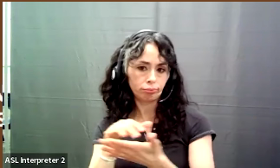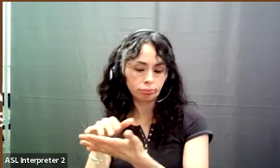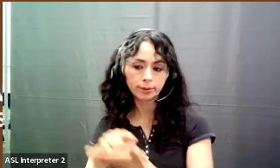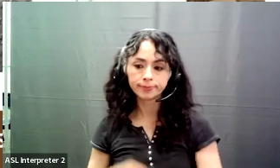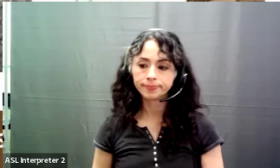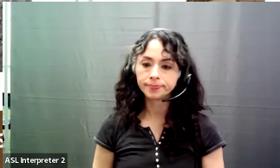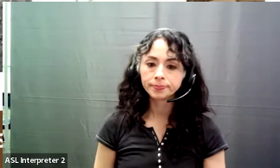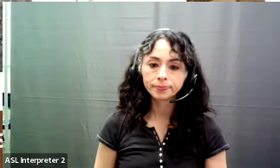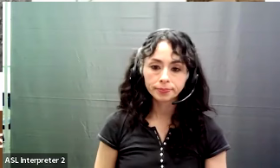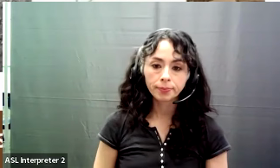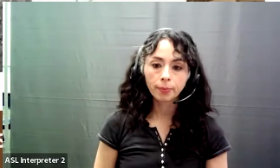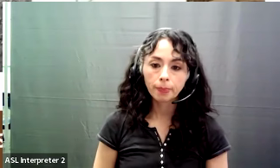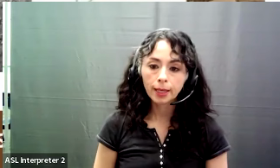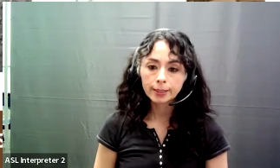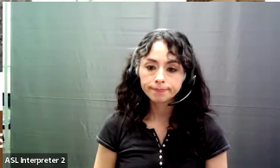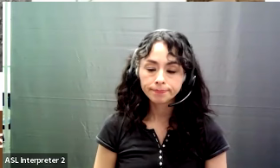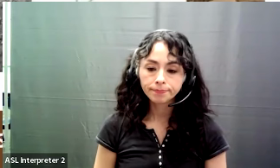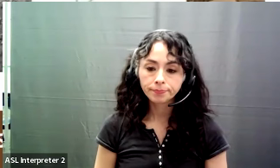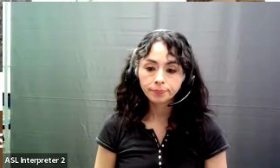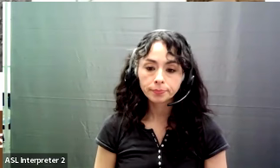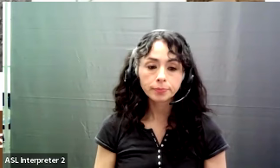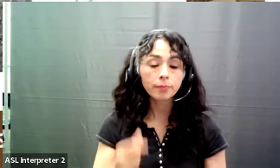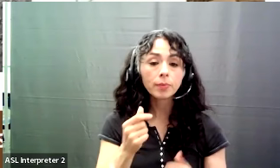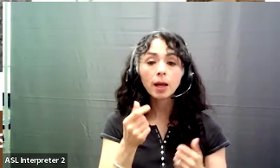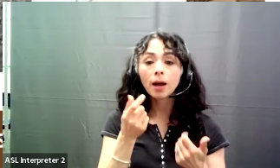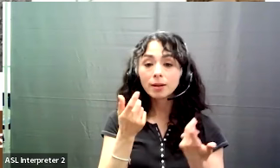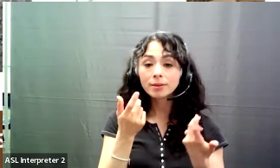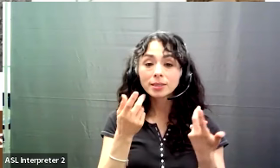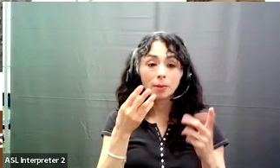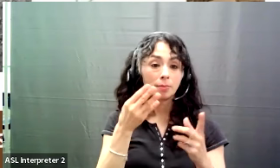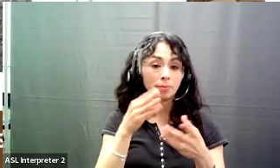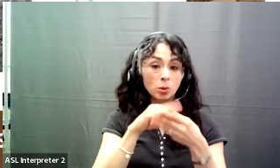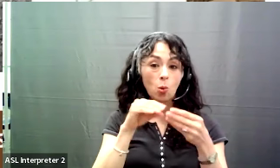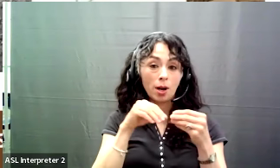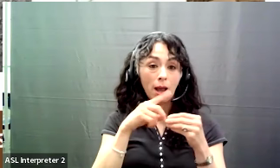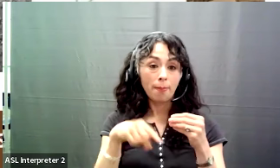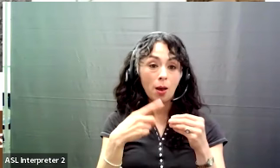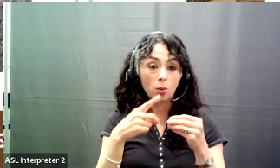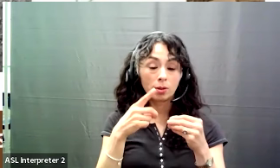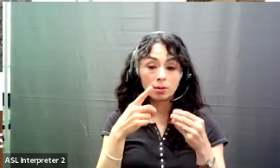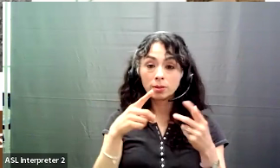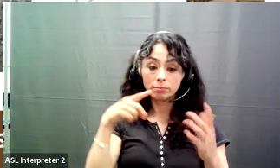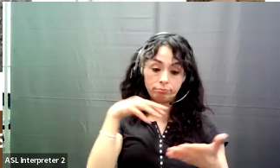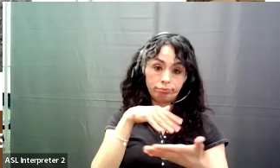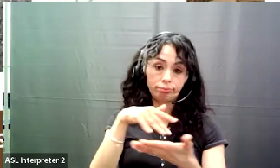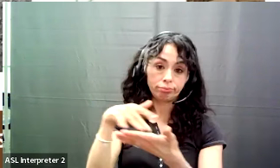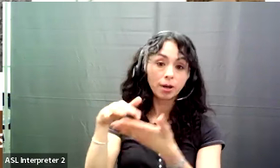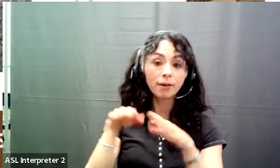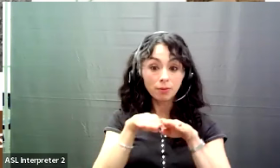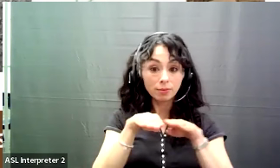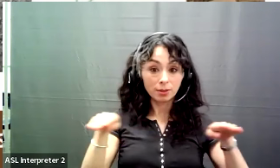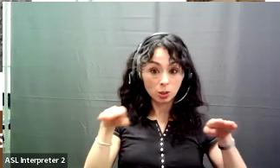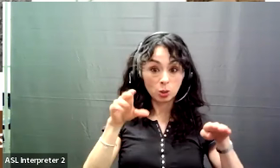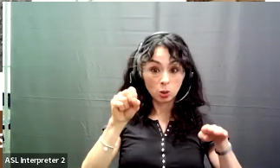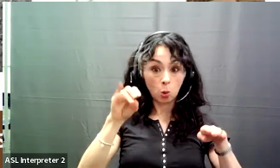Okay, here we go. A little bit of the history of soil surveys. Soil surveys have